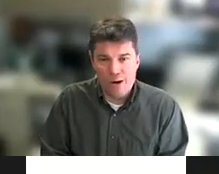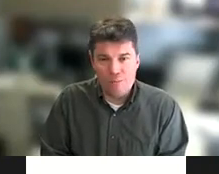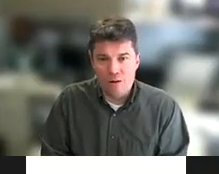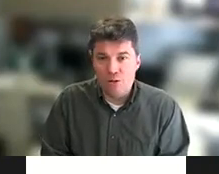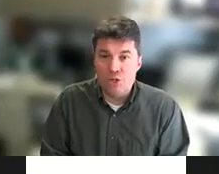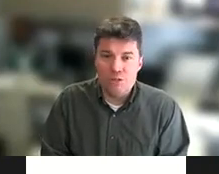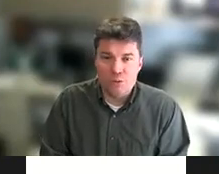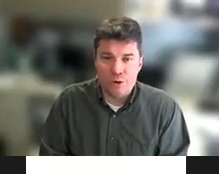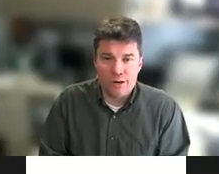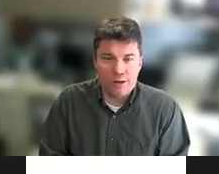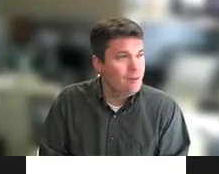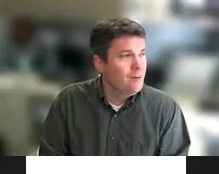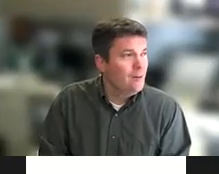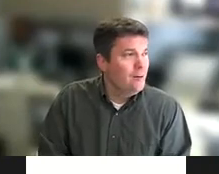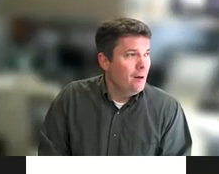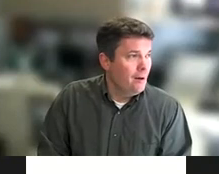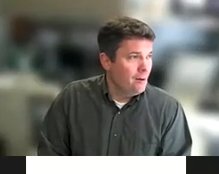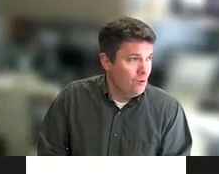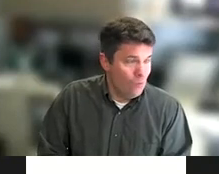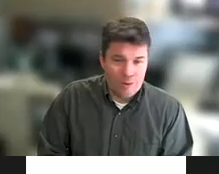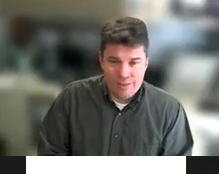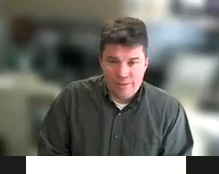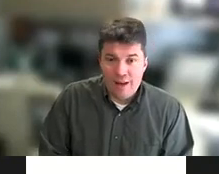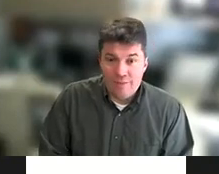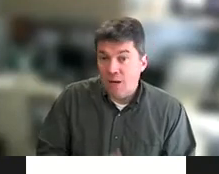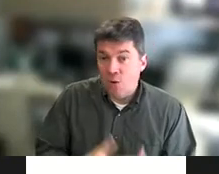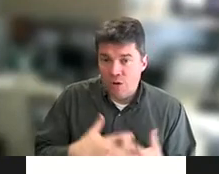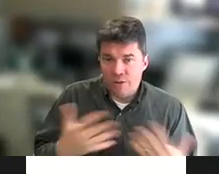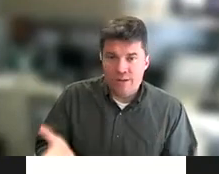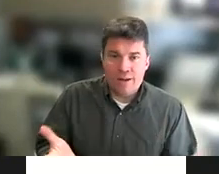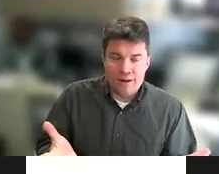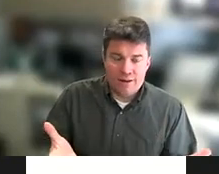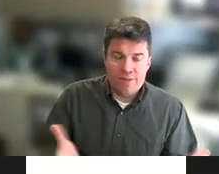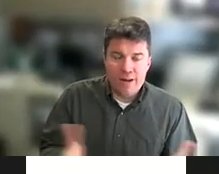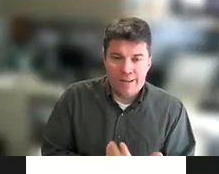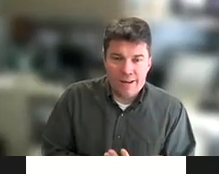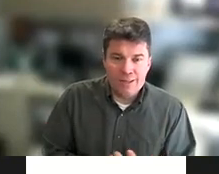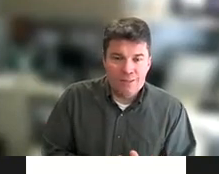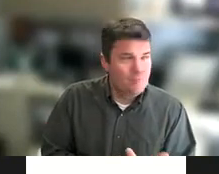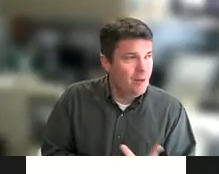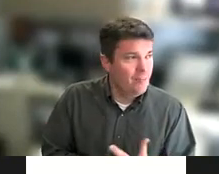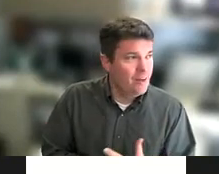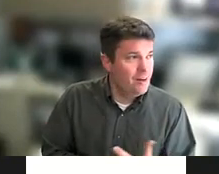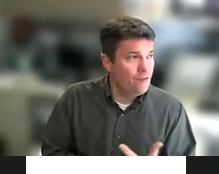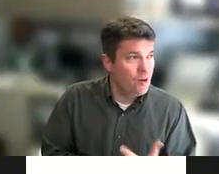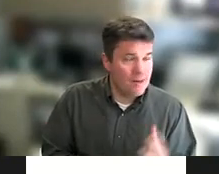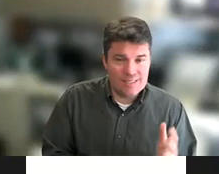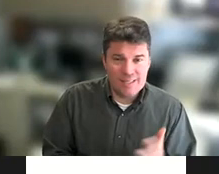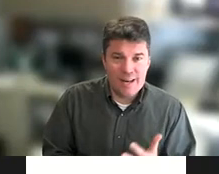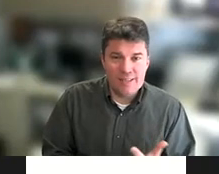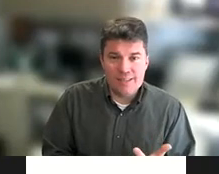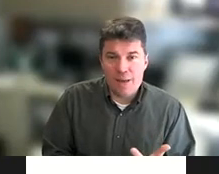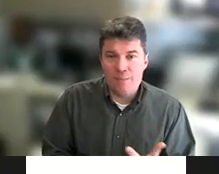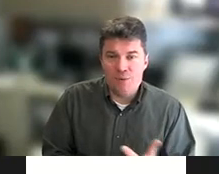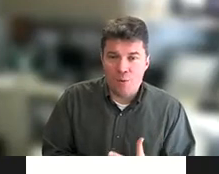new program called Choose to Work. And while I was in that office, I worked with a deaf clientele, and the front